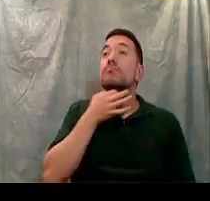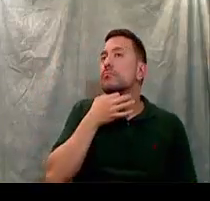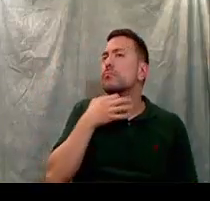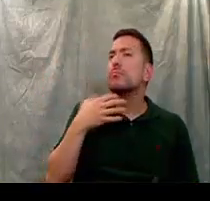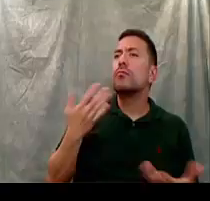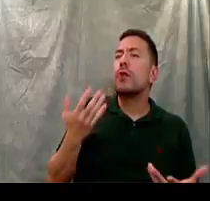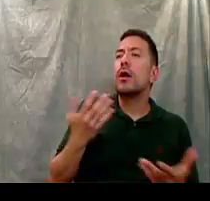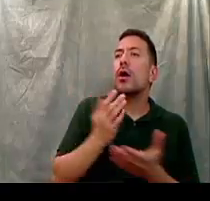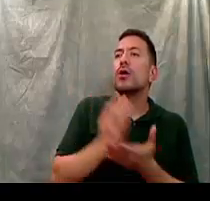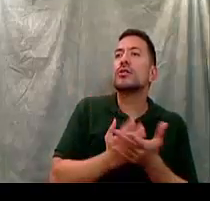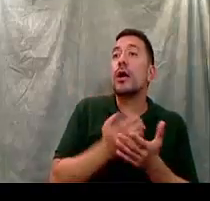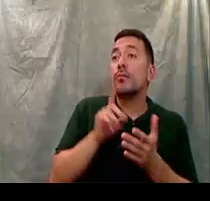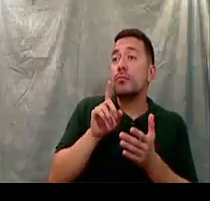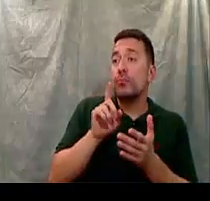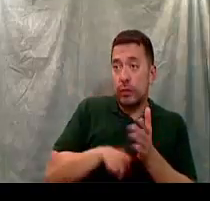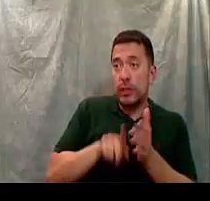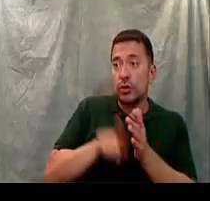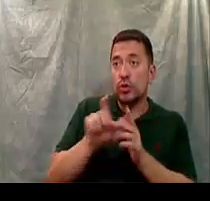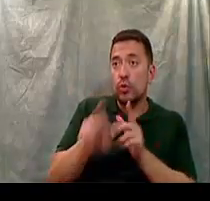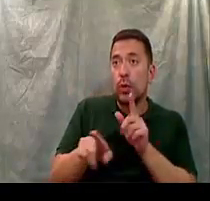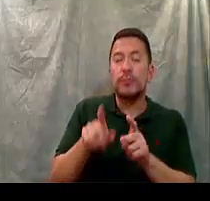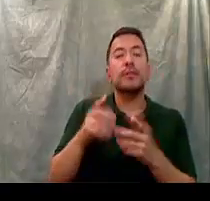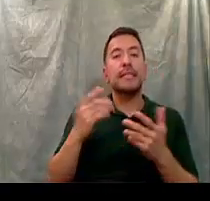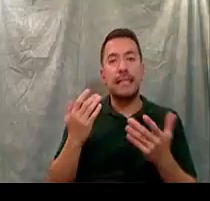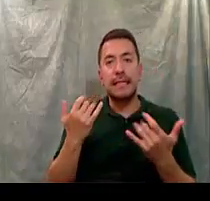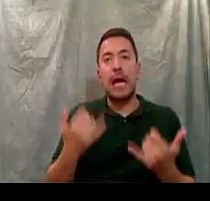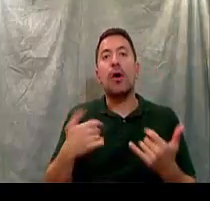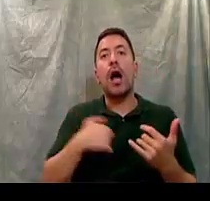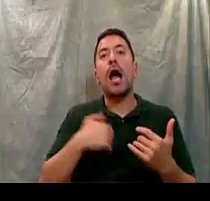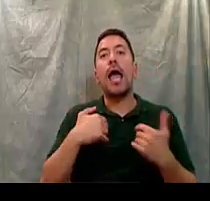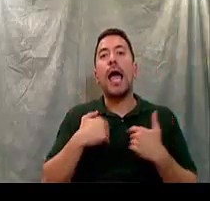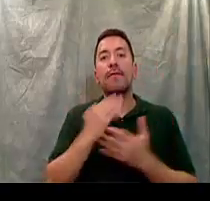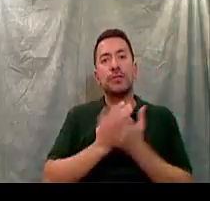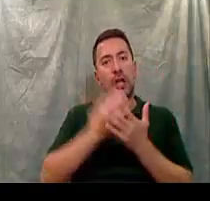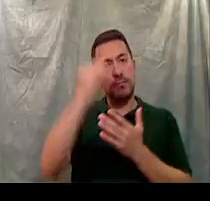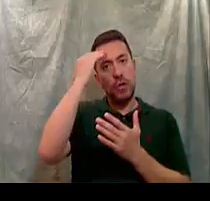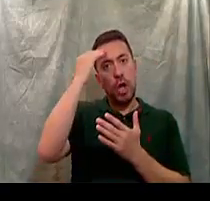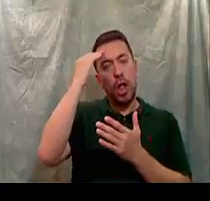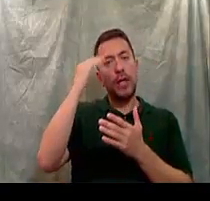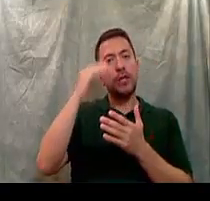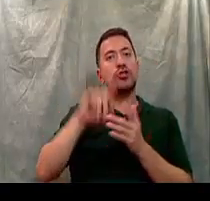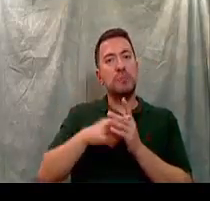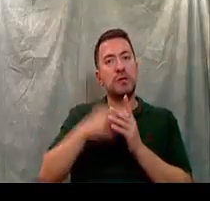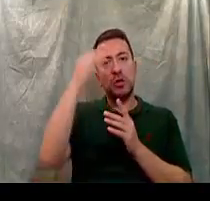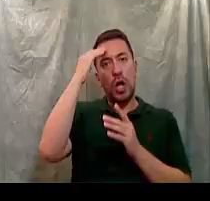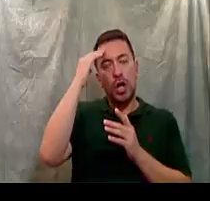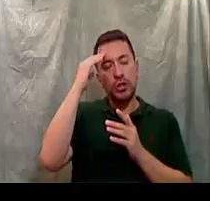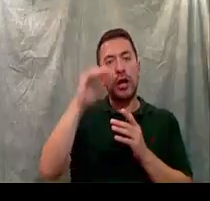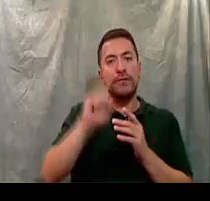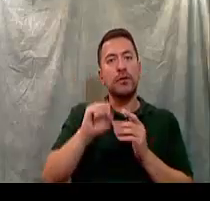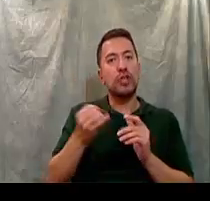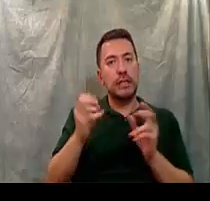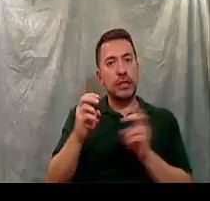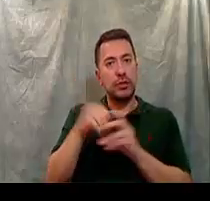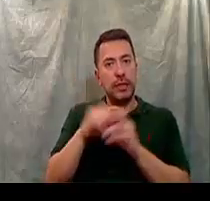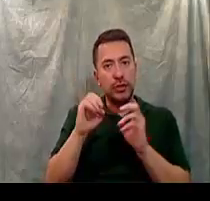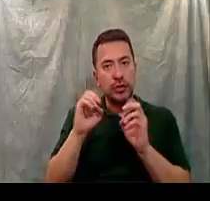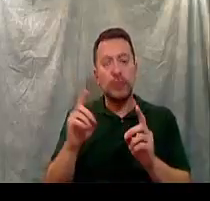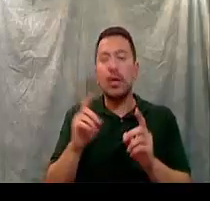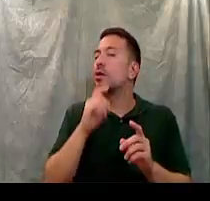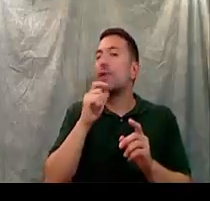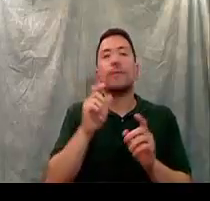ask now that I've developed some knowledge around this important social justice issue in education? You don't need to have these prepared for